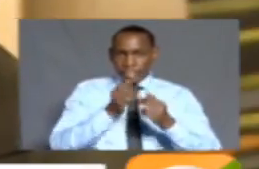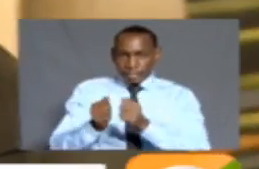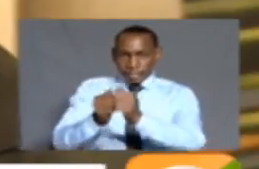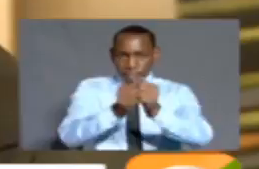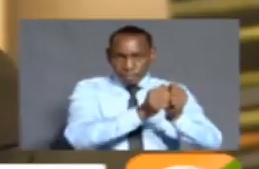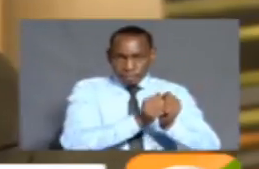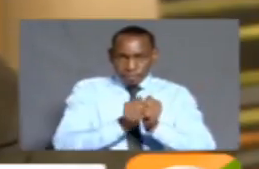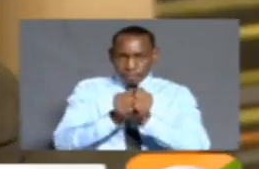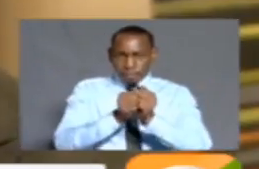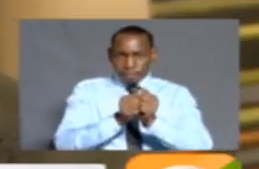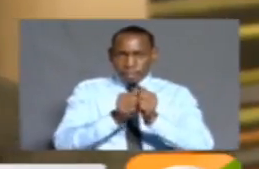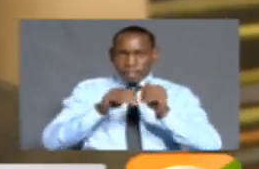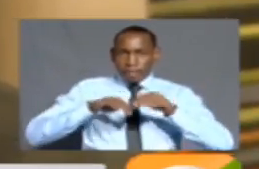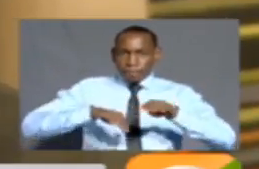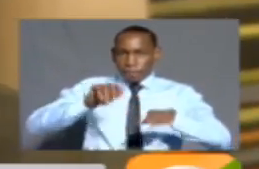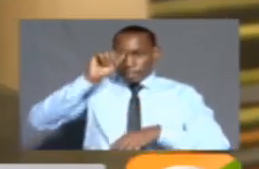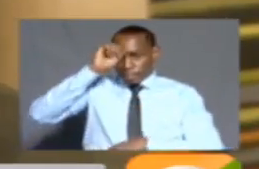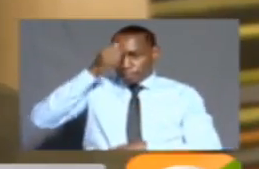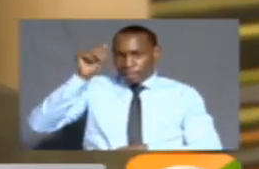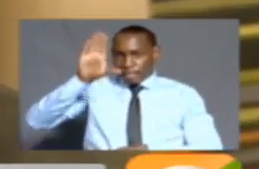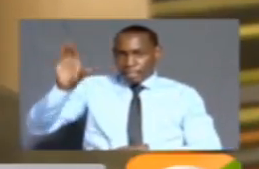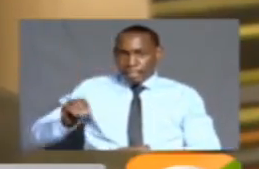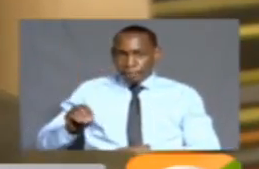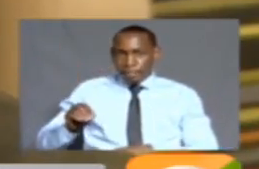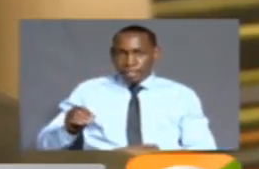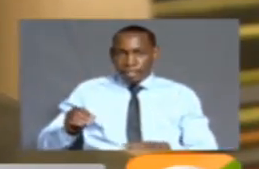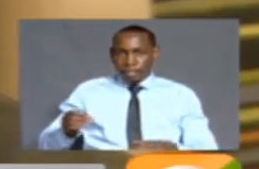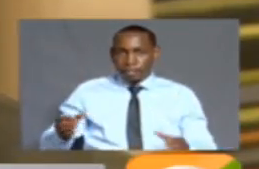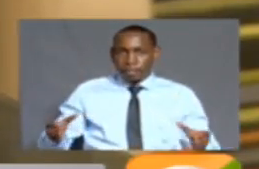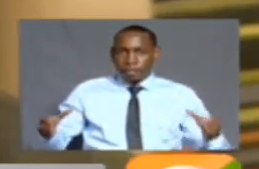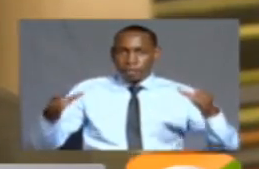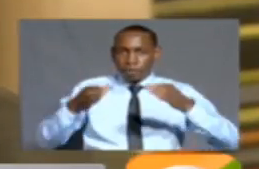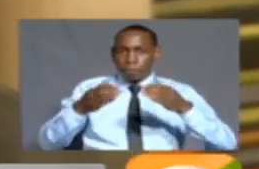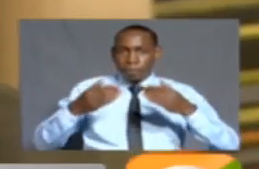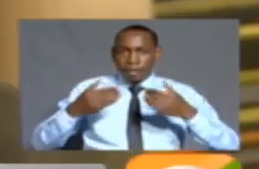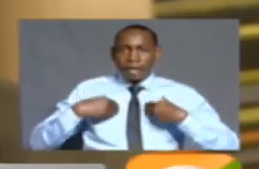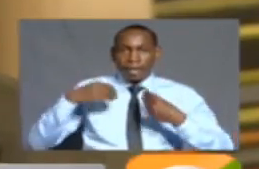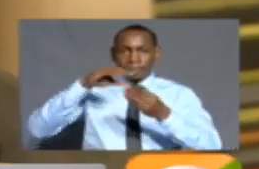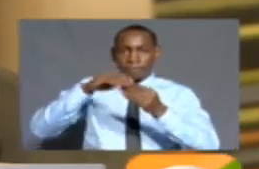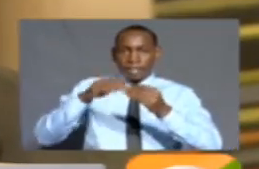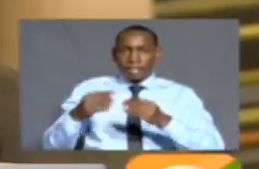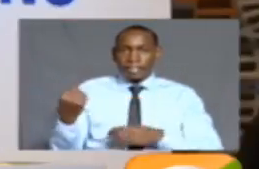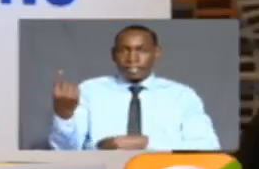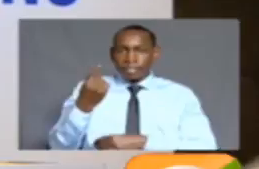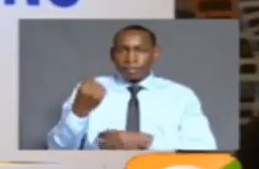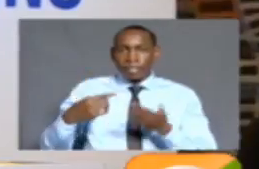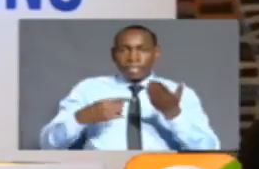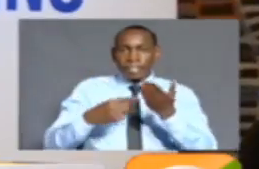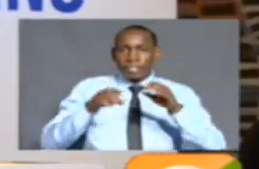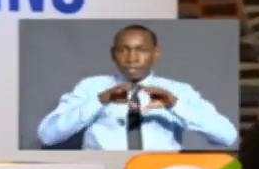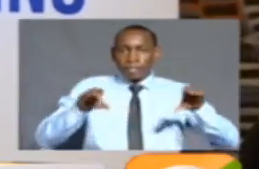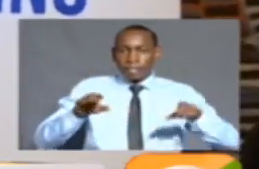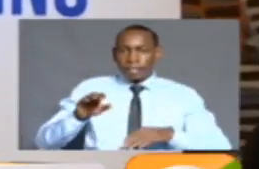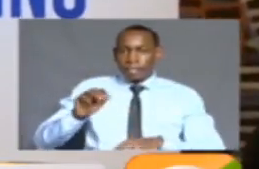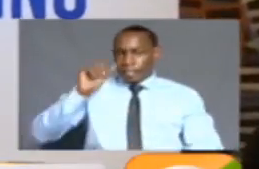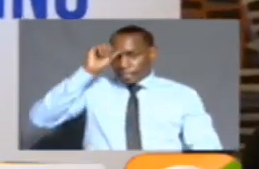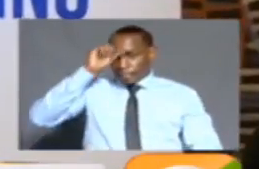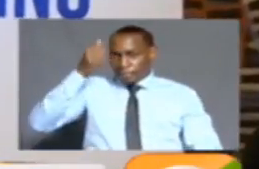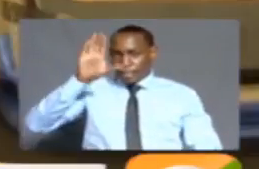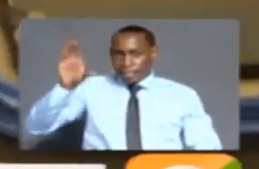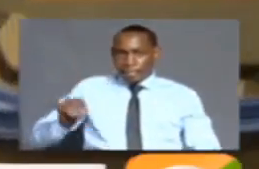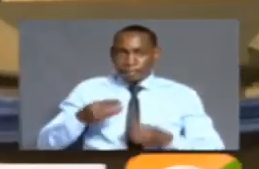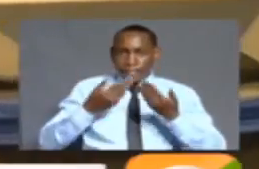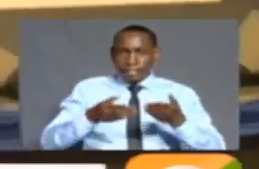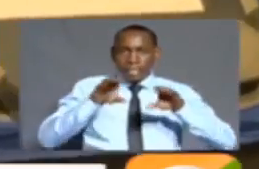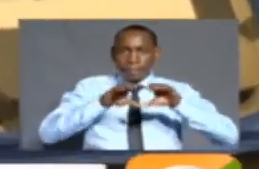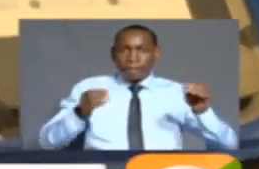Within the Smart Africa Alliance, we've created a digital, single digital market. And the Smart Africa right now is a market